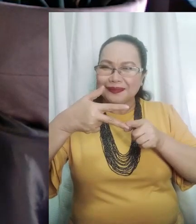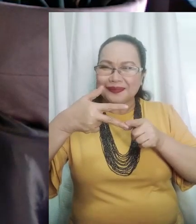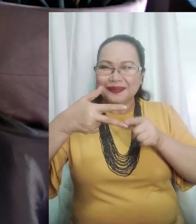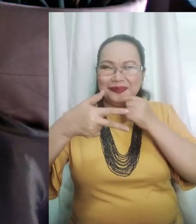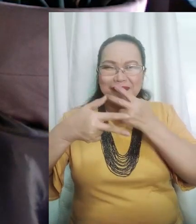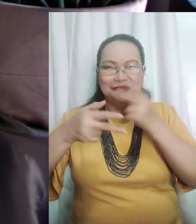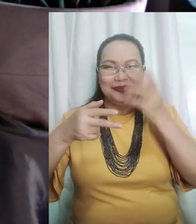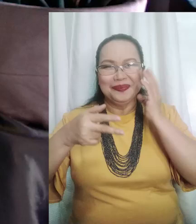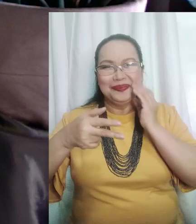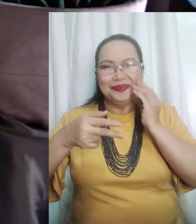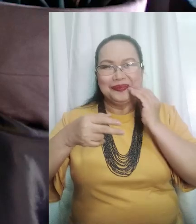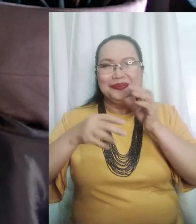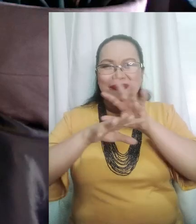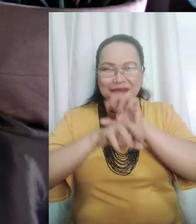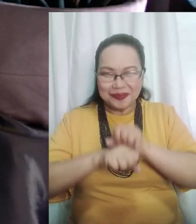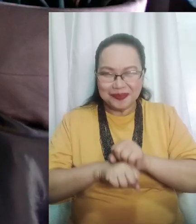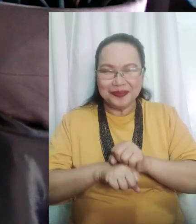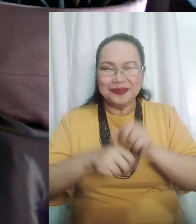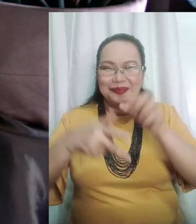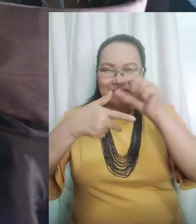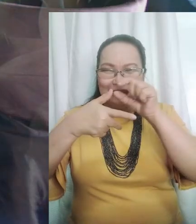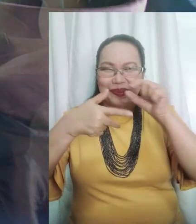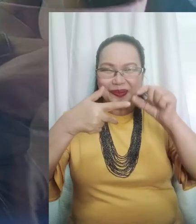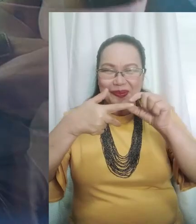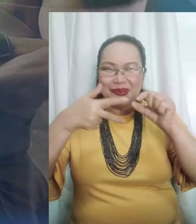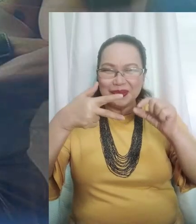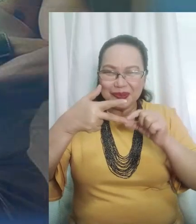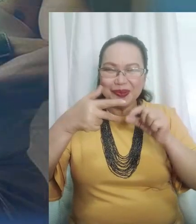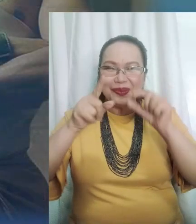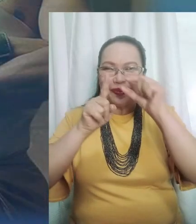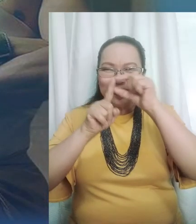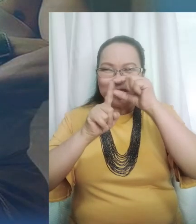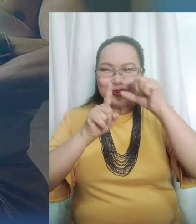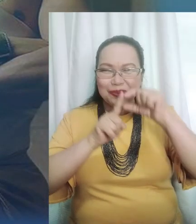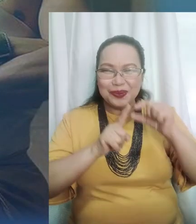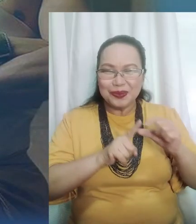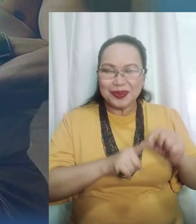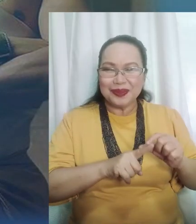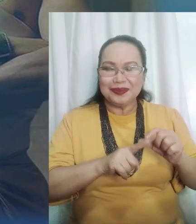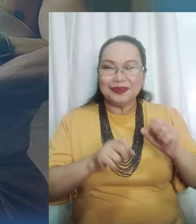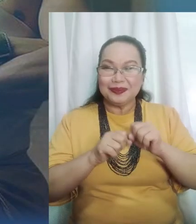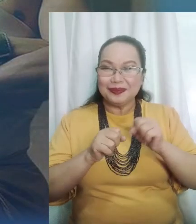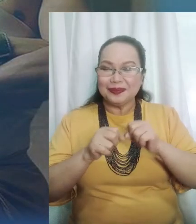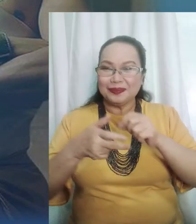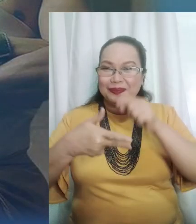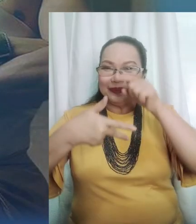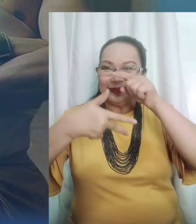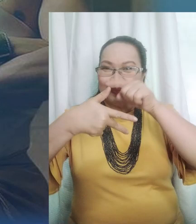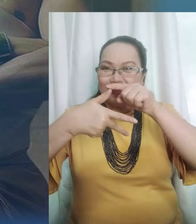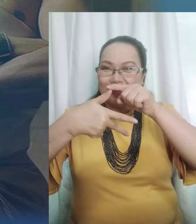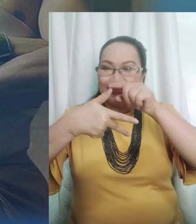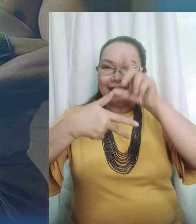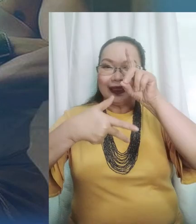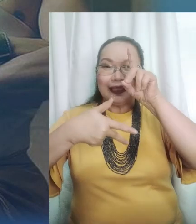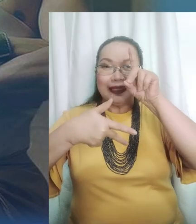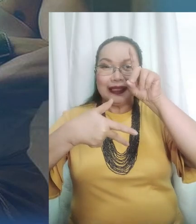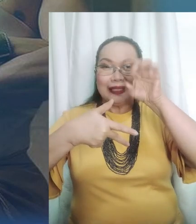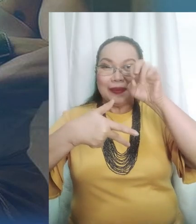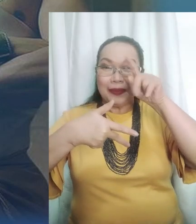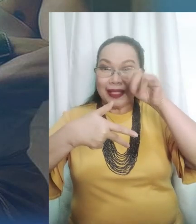Mahilig tayo sa mga one word. Okay? First, God tested him in the area of